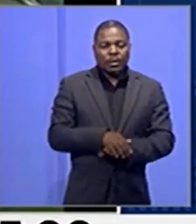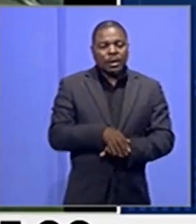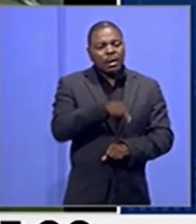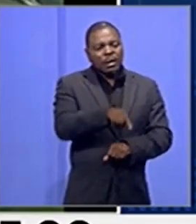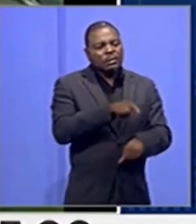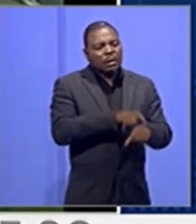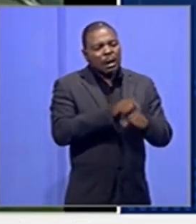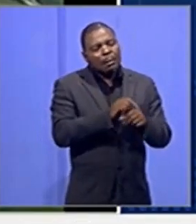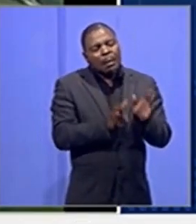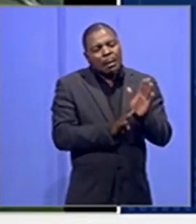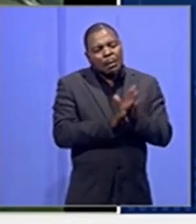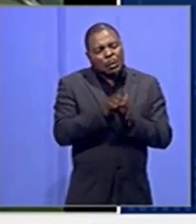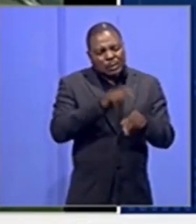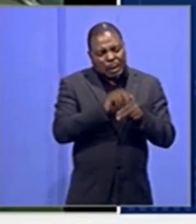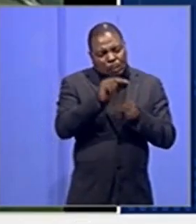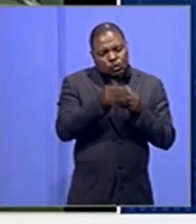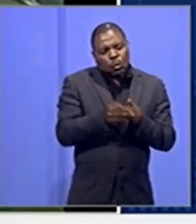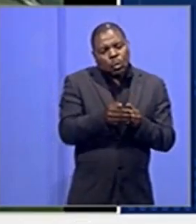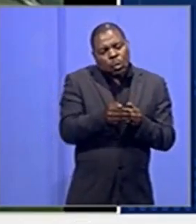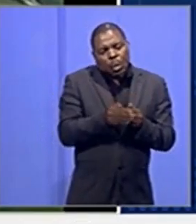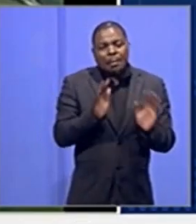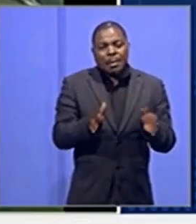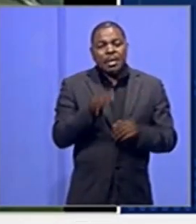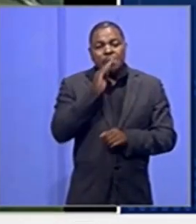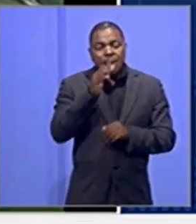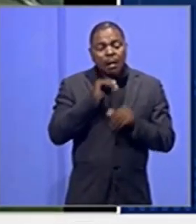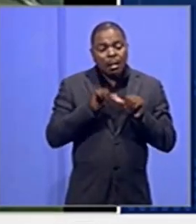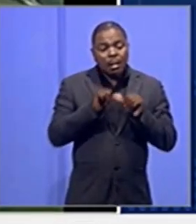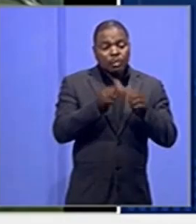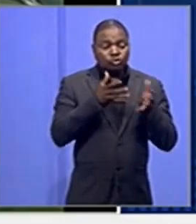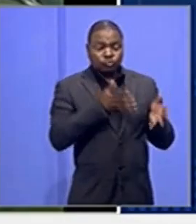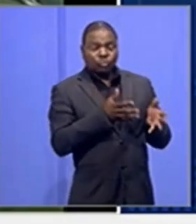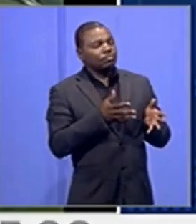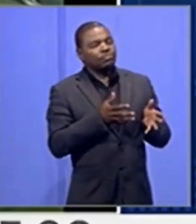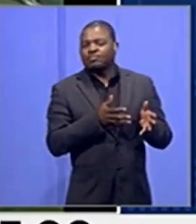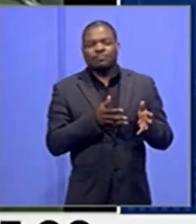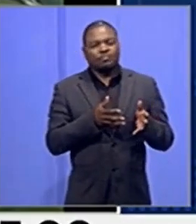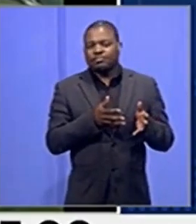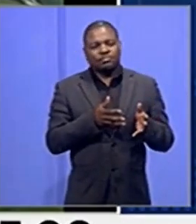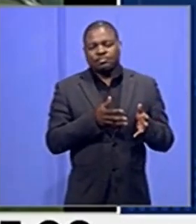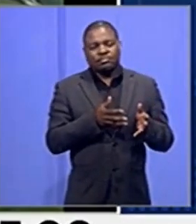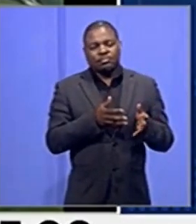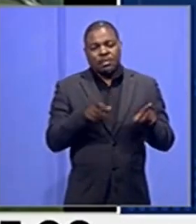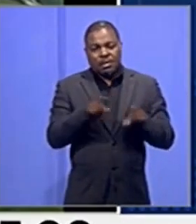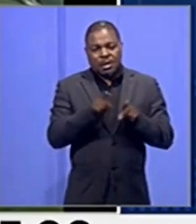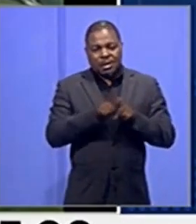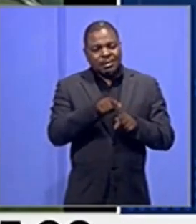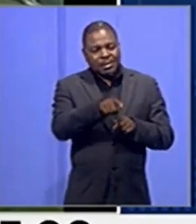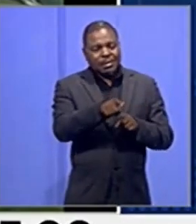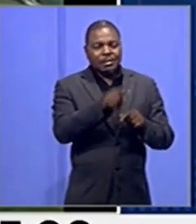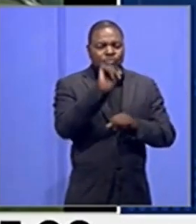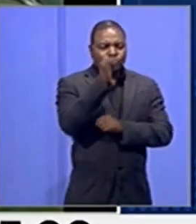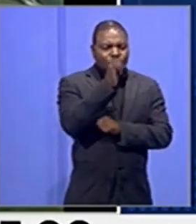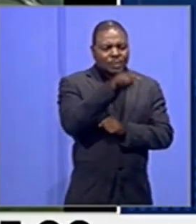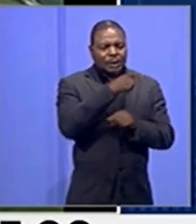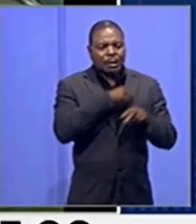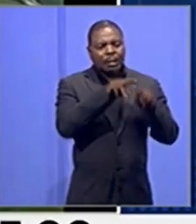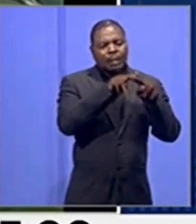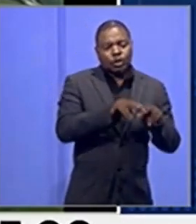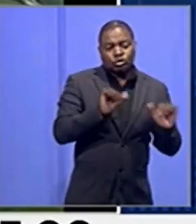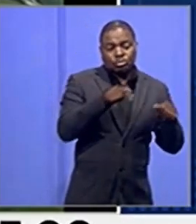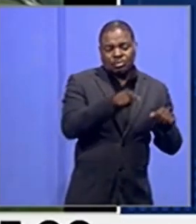short-term improvement, and it's not to say that it will be sustainable as we see with the unreliability that we still